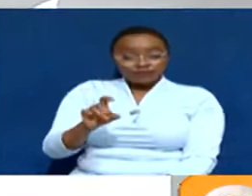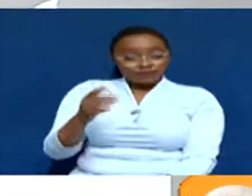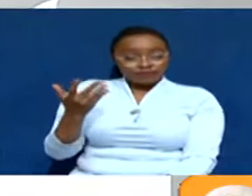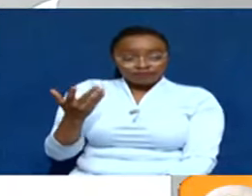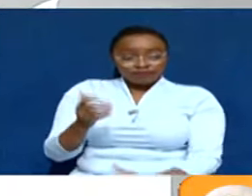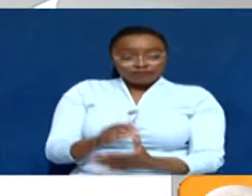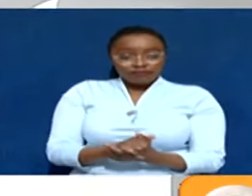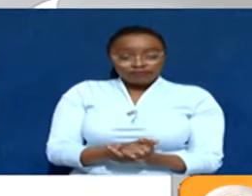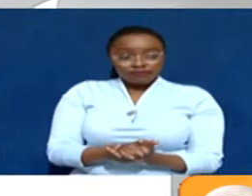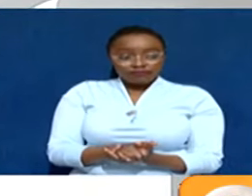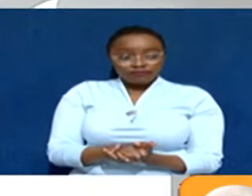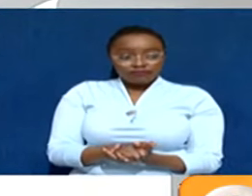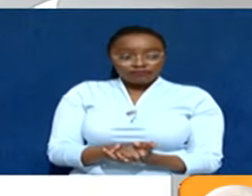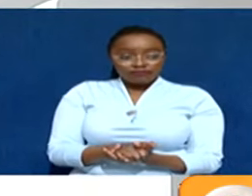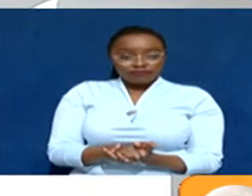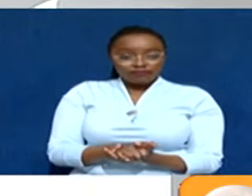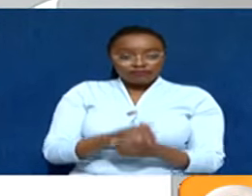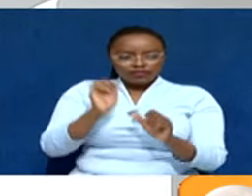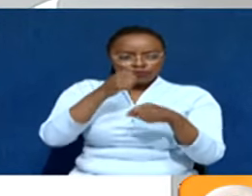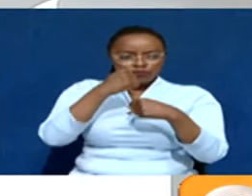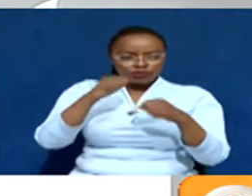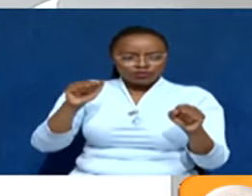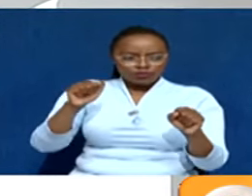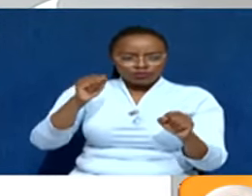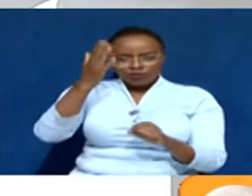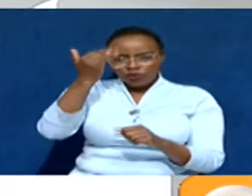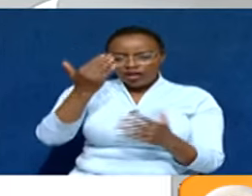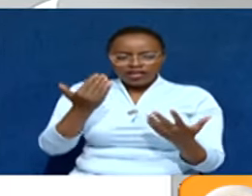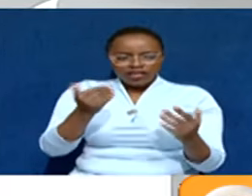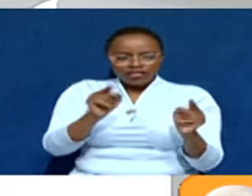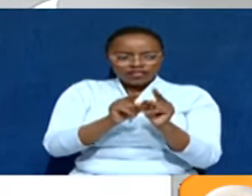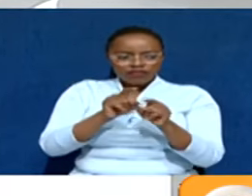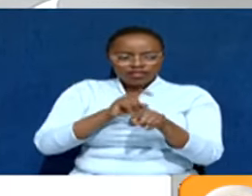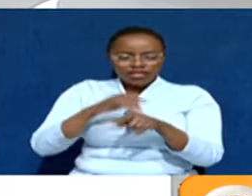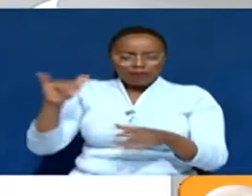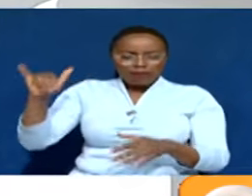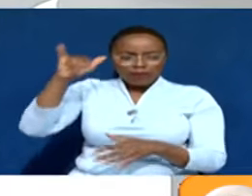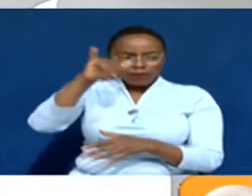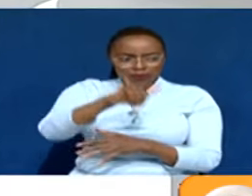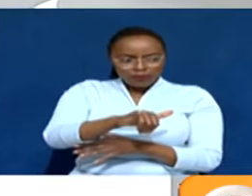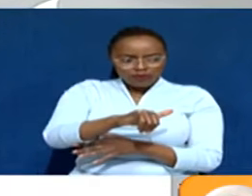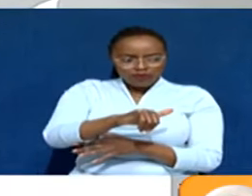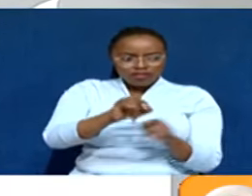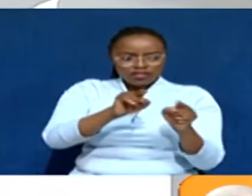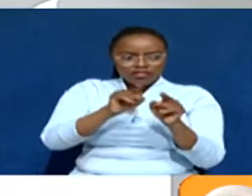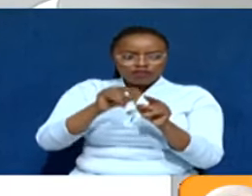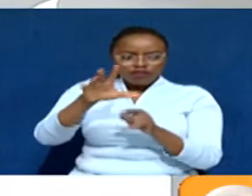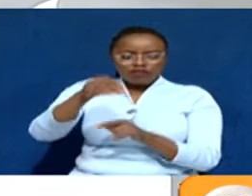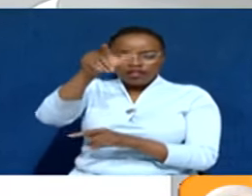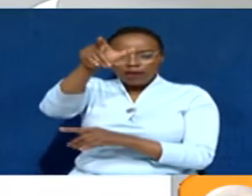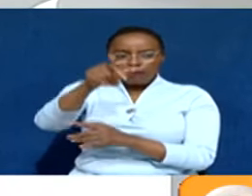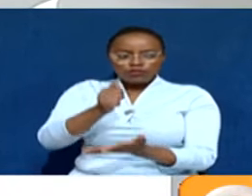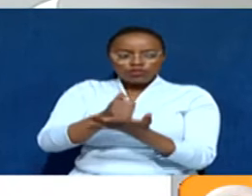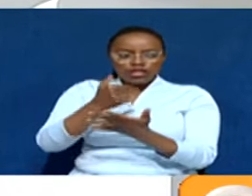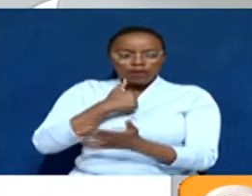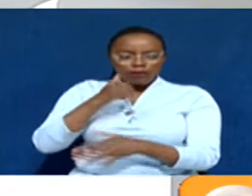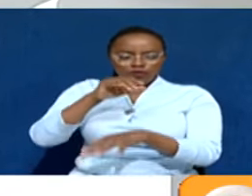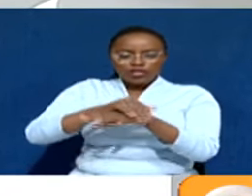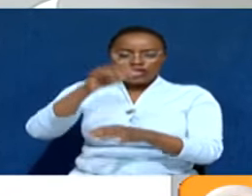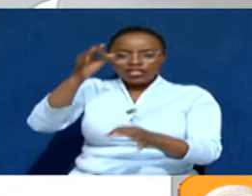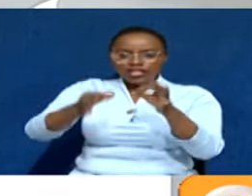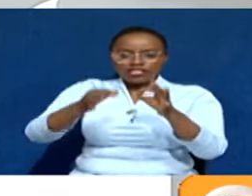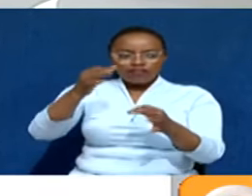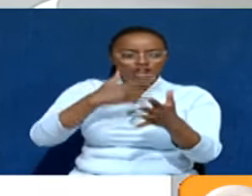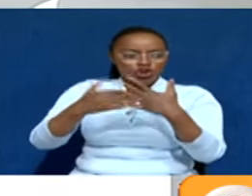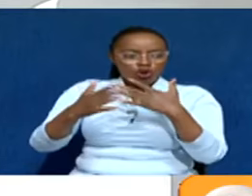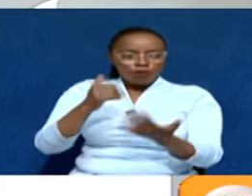Whoa. It is not possible. Why not? Because when I came back, least ningepata mtu wa kunisaidia nipate hiyo justice.